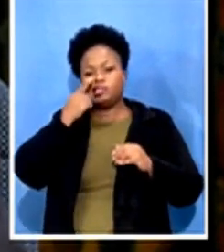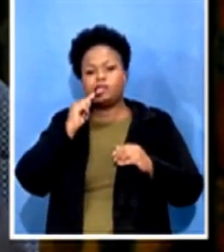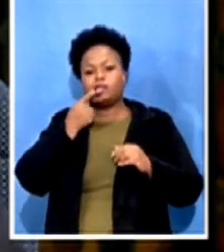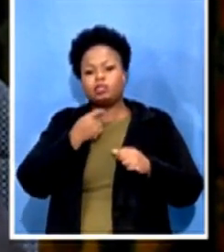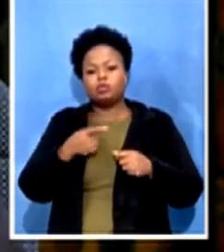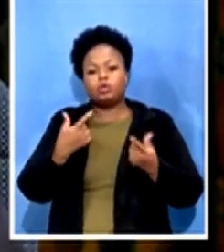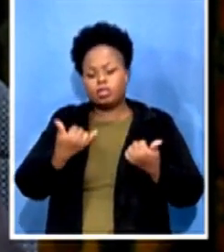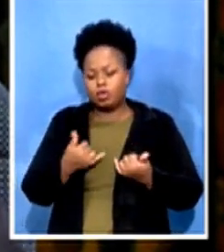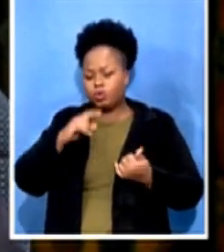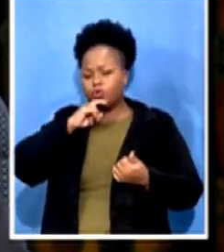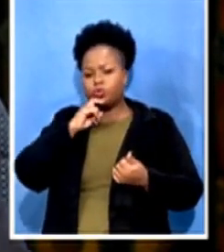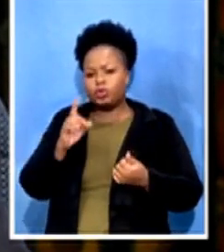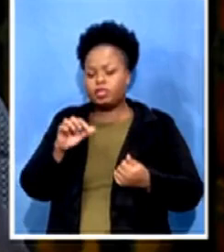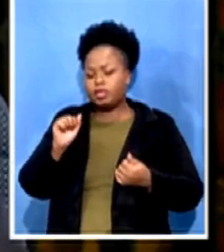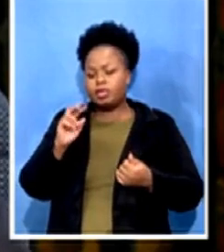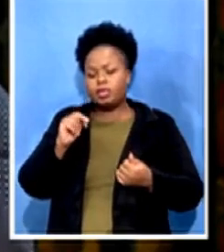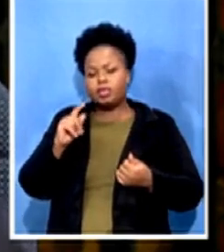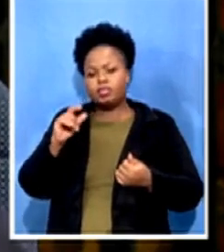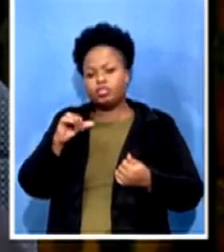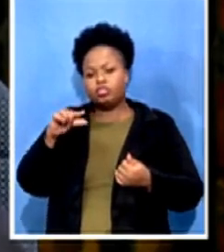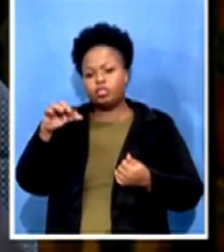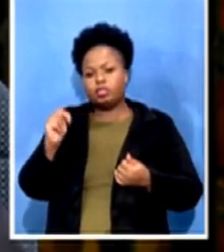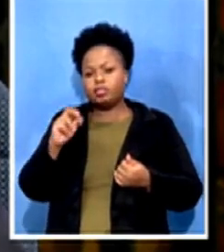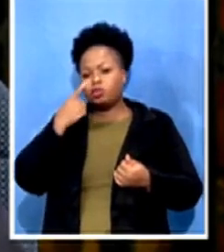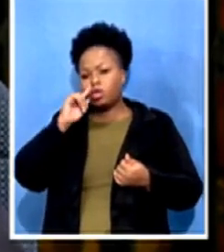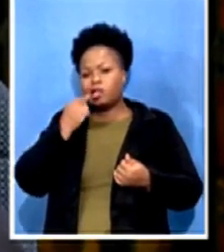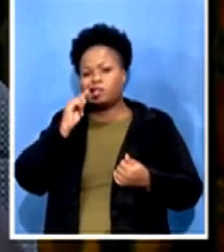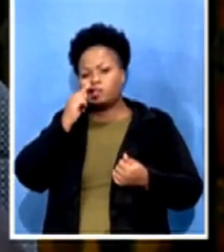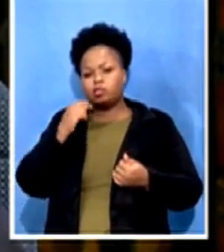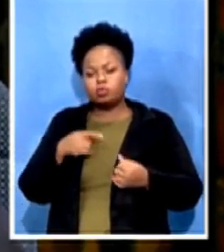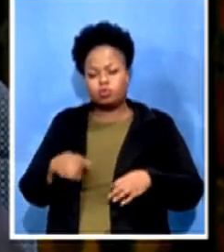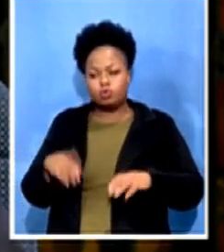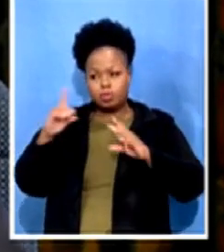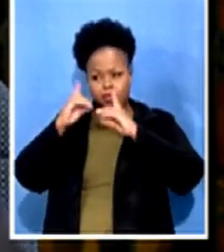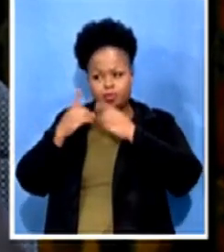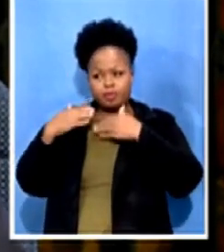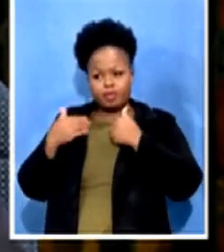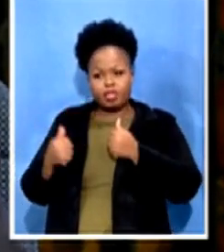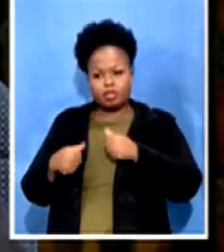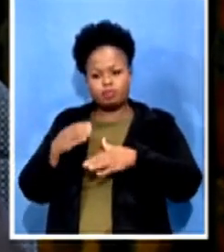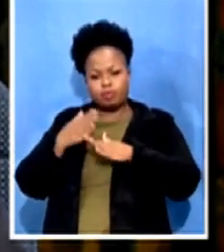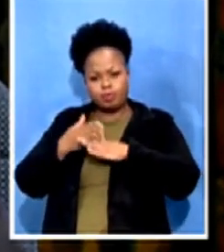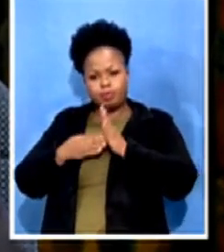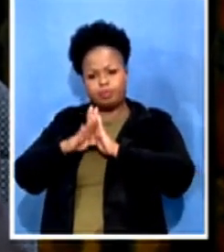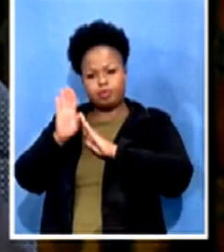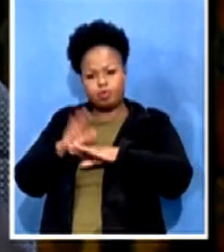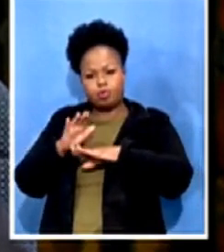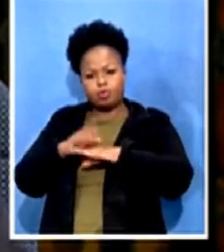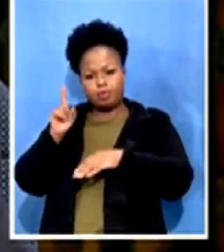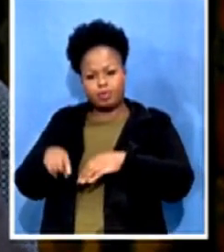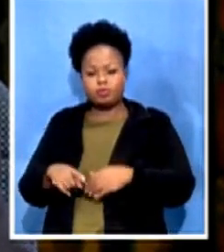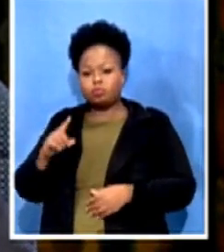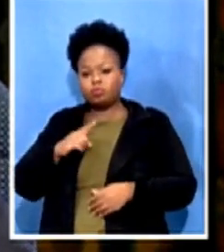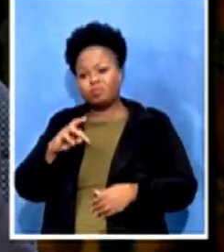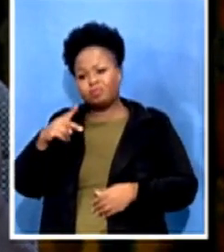with the municipalities must increase that. When you find there are areas where there are more numbers coming, you need to